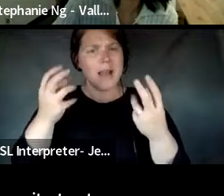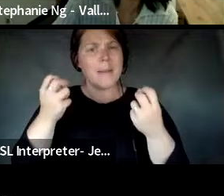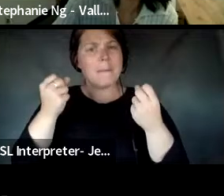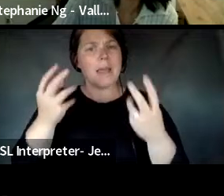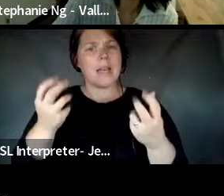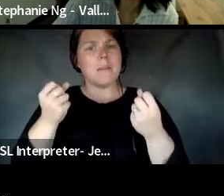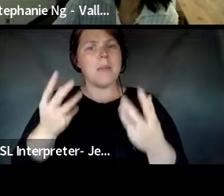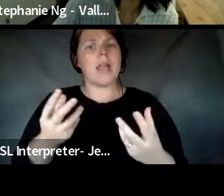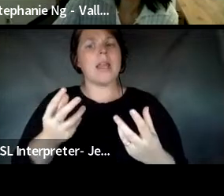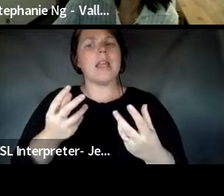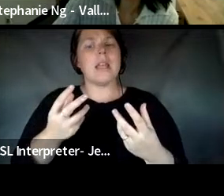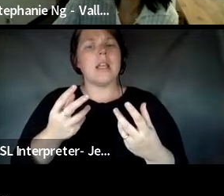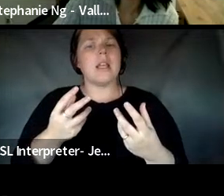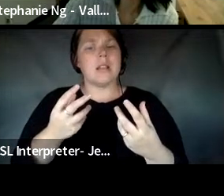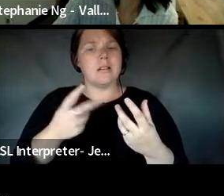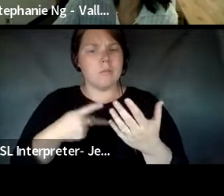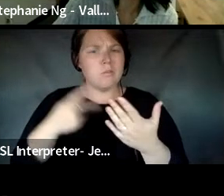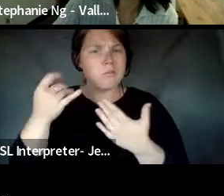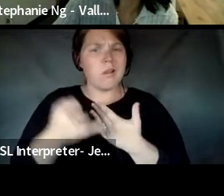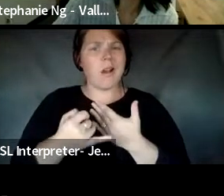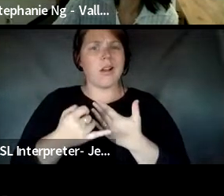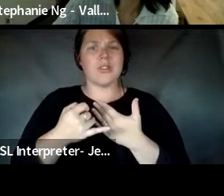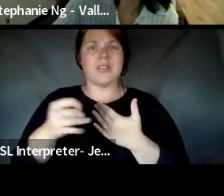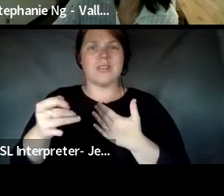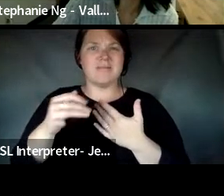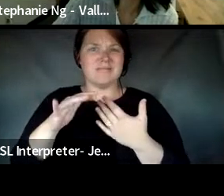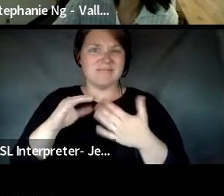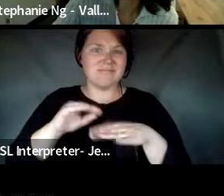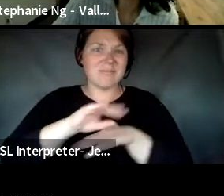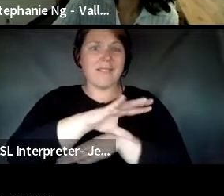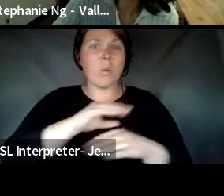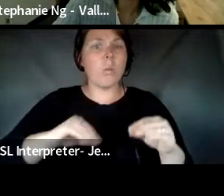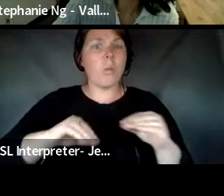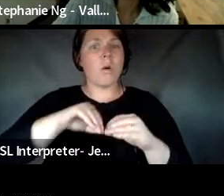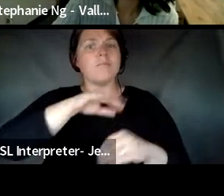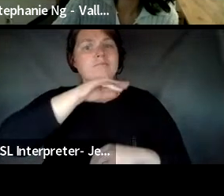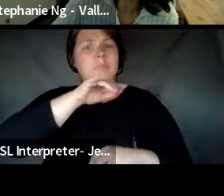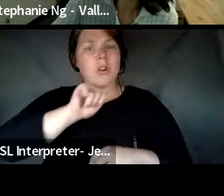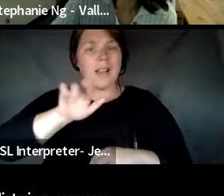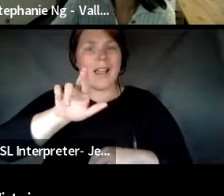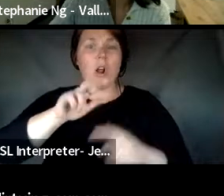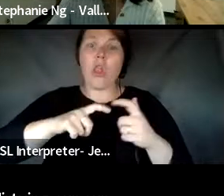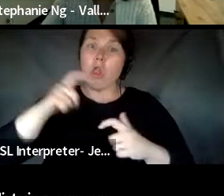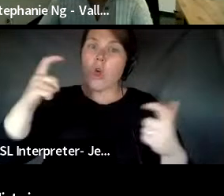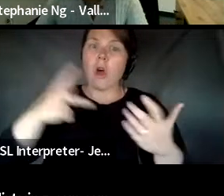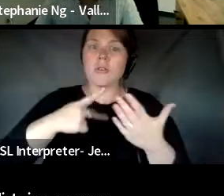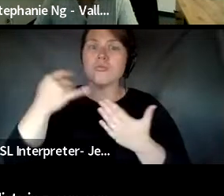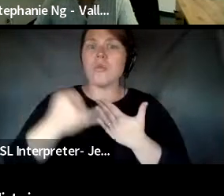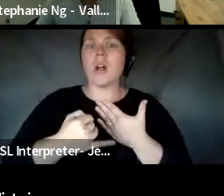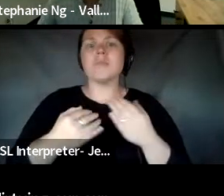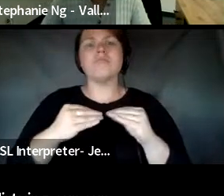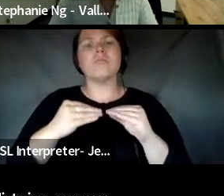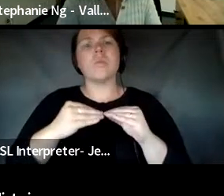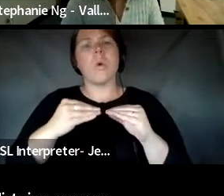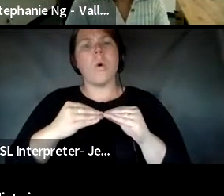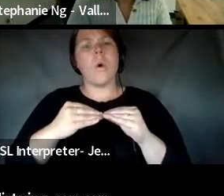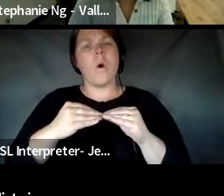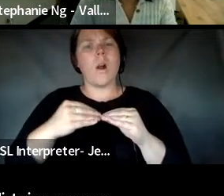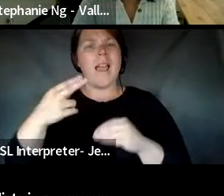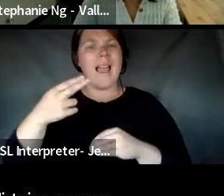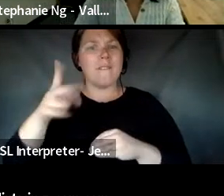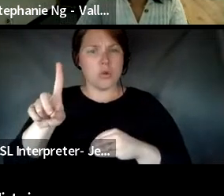many projects that are dirtying our air, large projects, large heavy duty truck